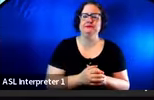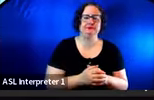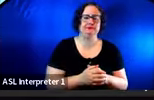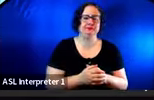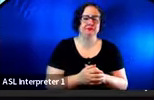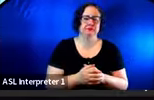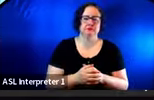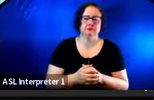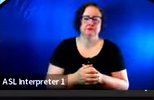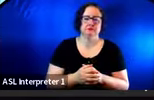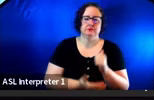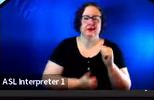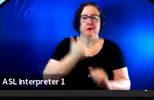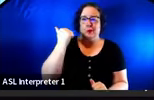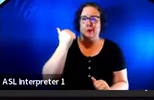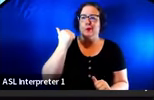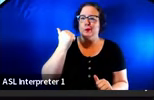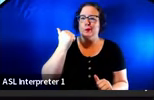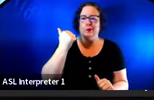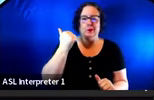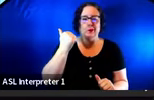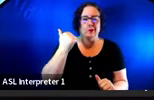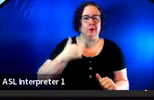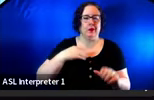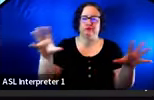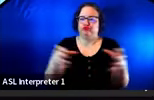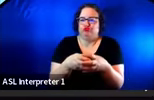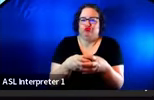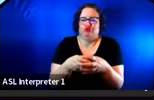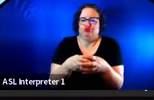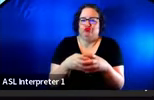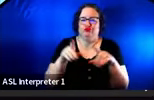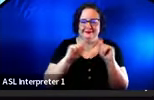we're on our end. We have a very small team,